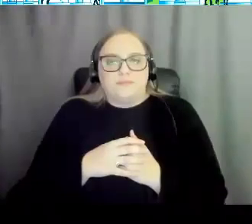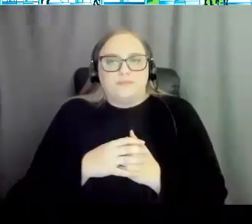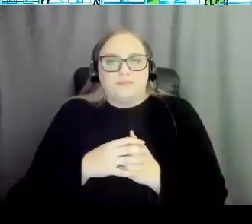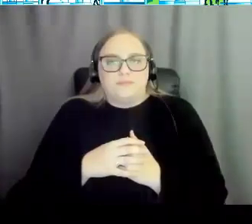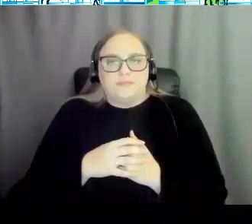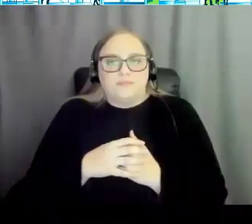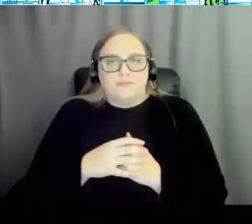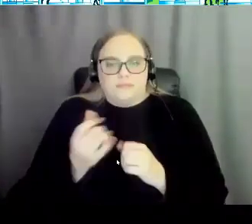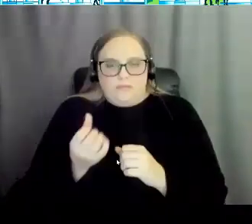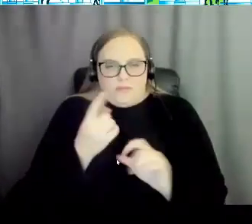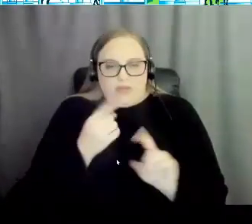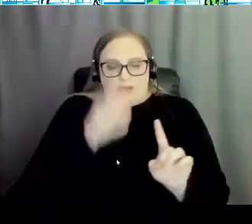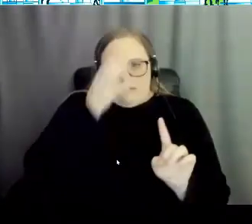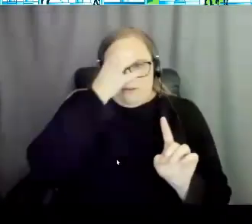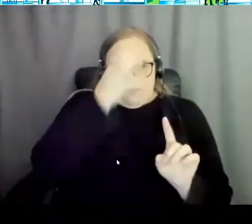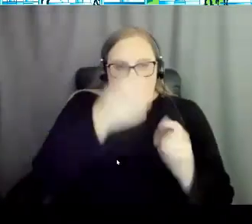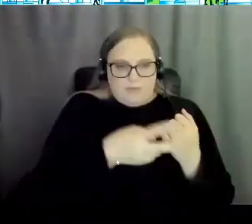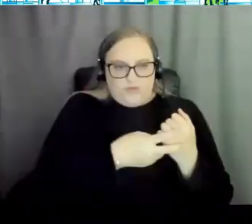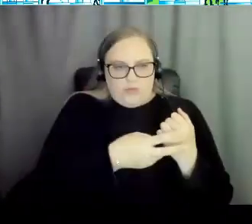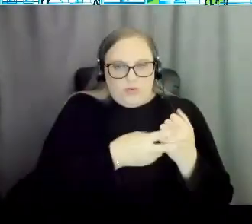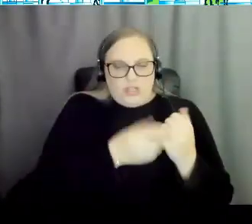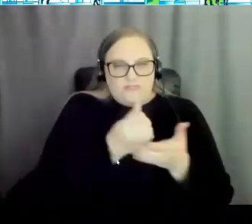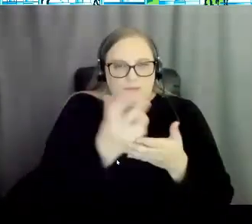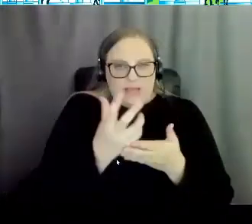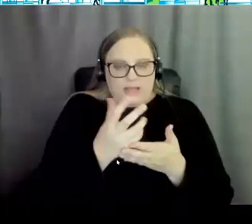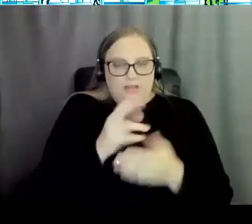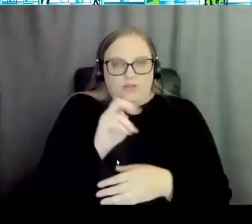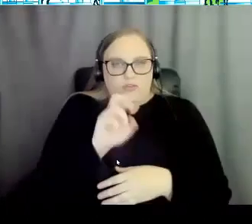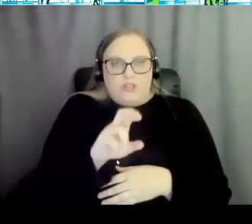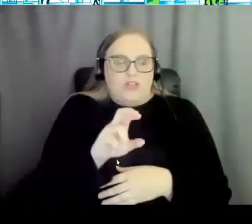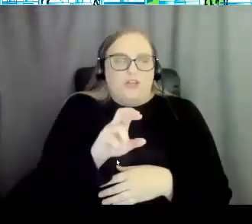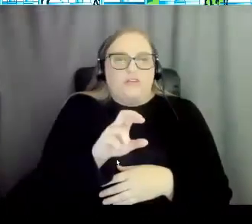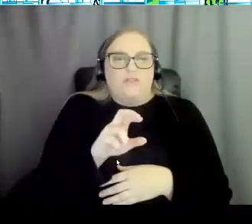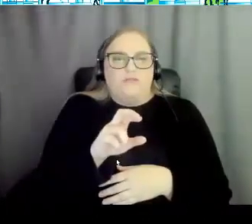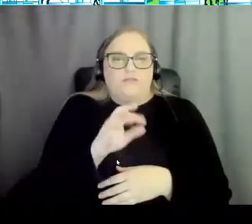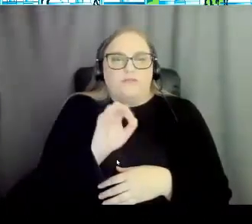concept of storage of spent nuclear fuel. I'm not calling it waste purposefully.